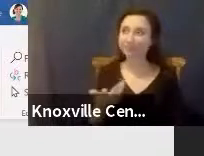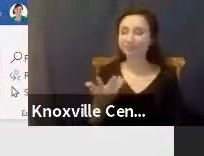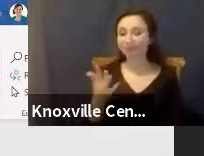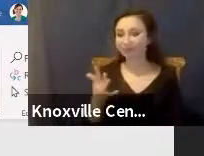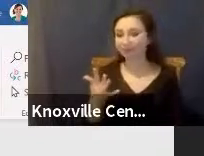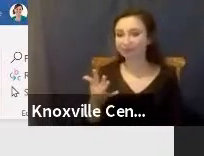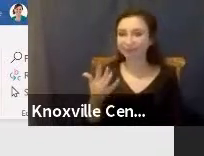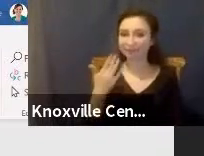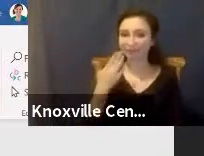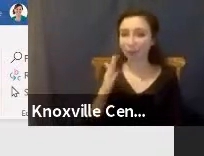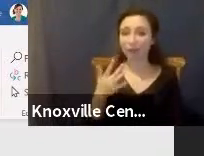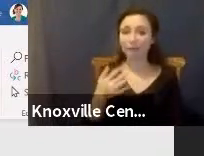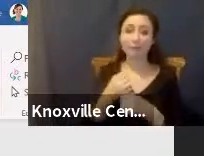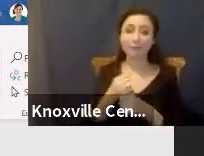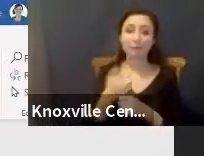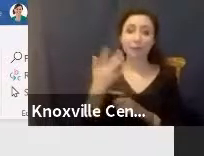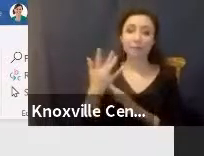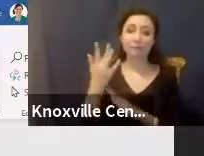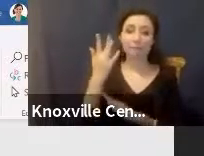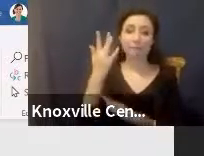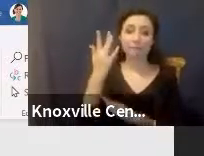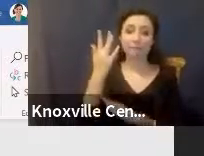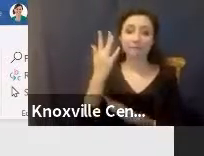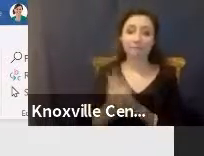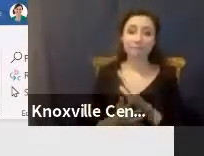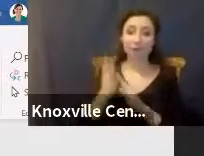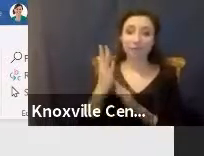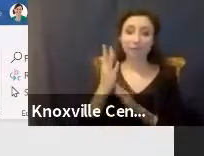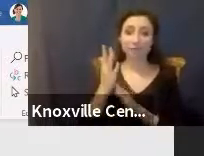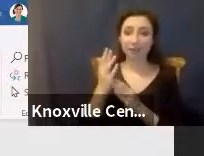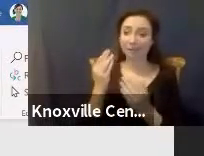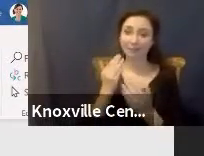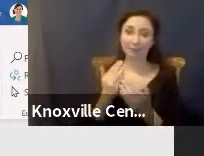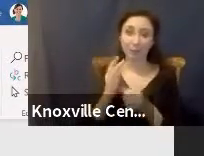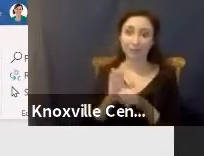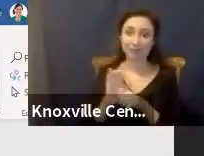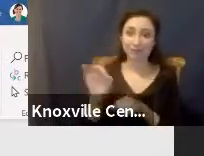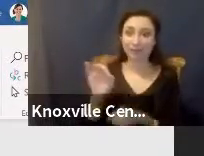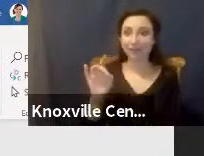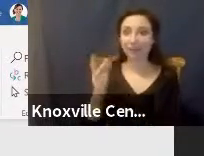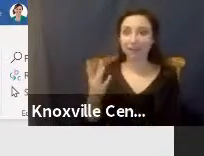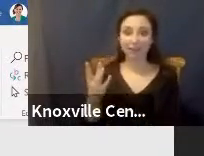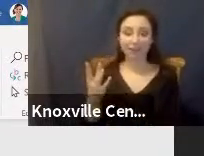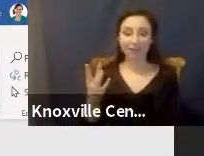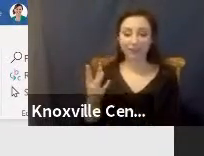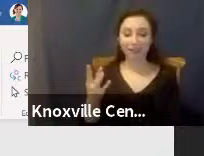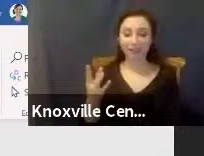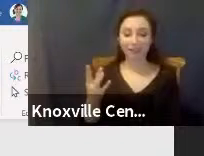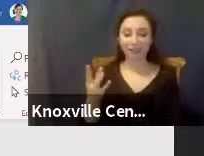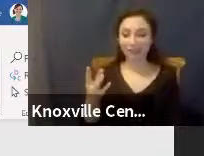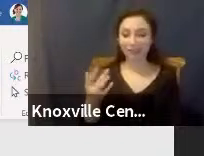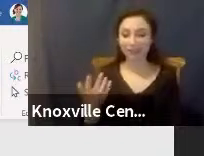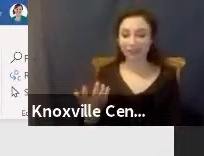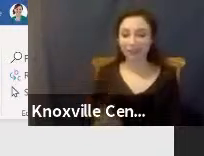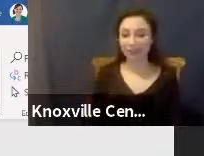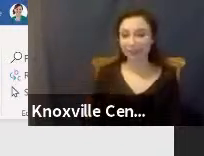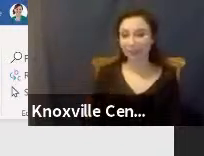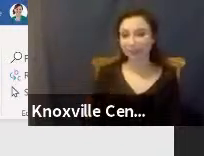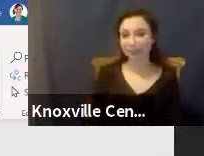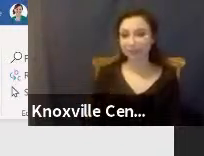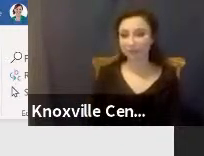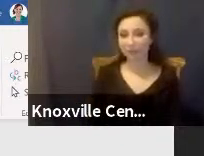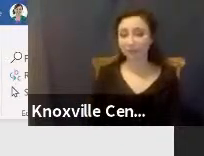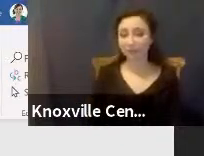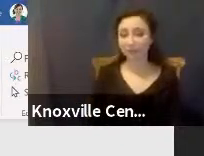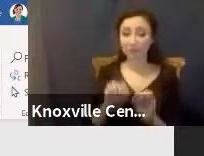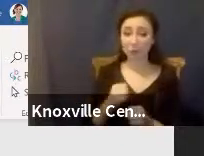Well, then let's make it 5 hours before. also almost 8 o'clock, and I'm not. Not on all cylinders. Yeah. We can make it